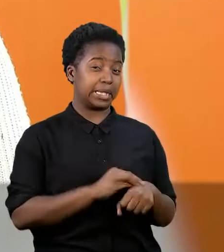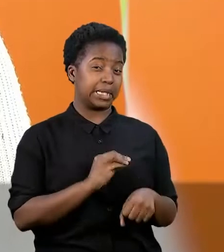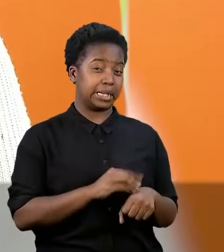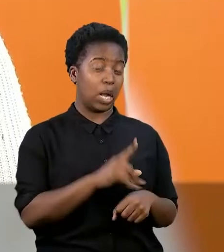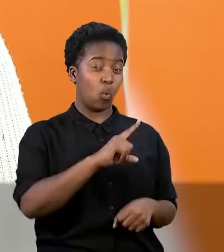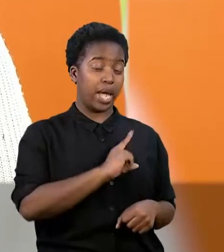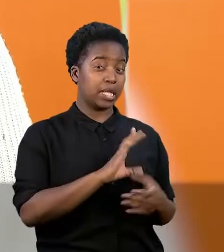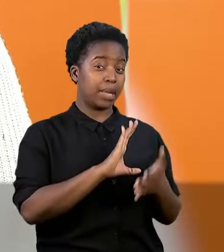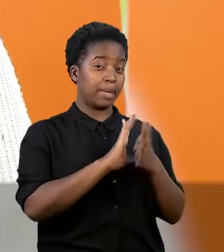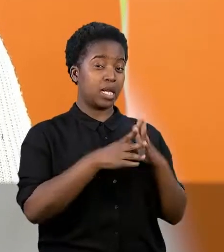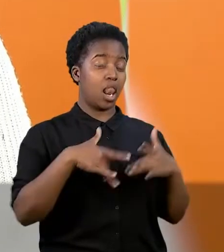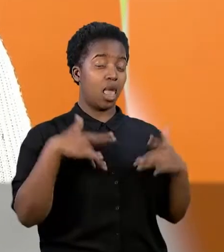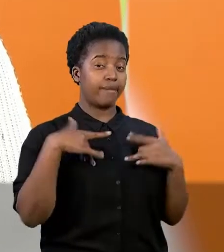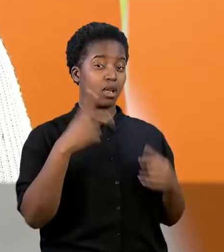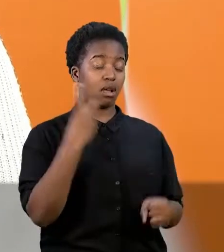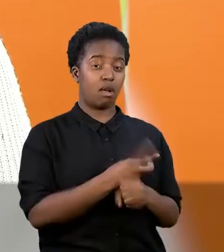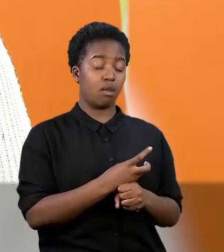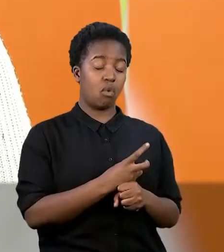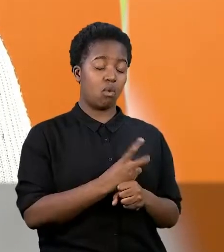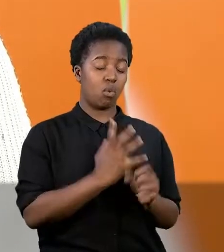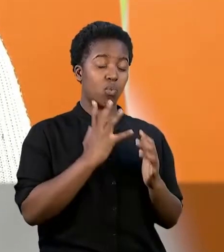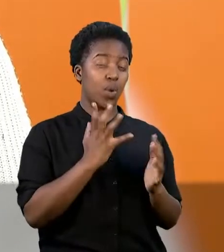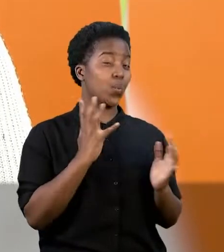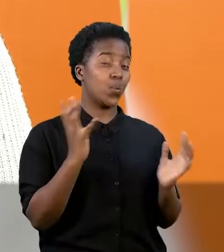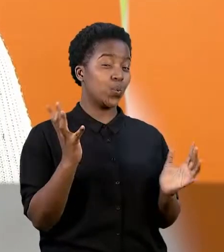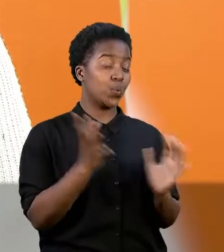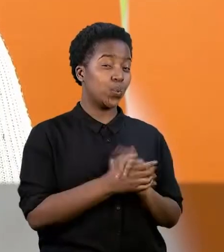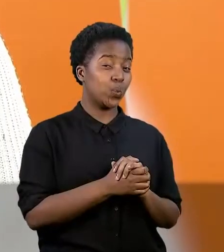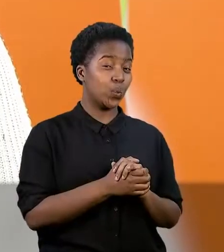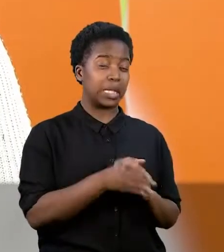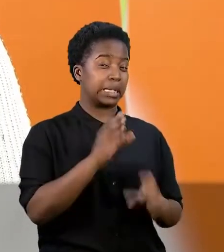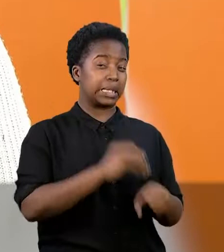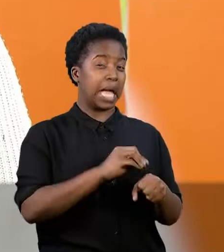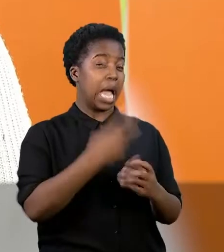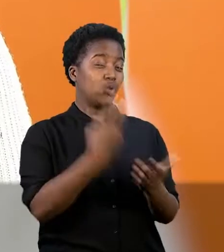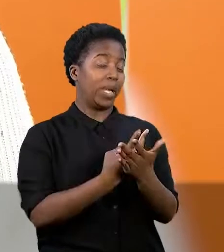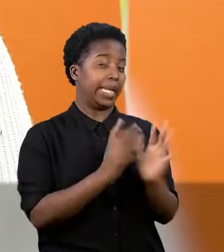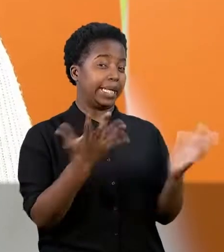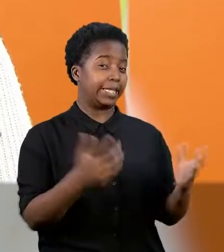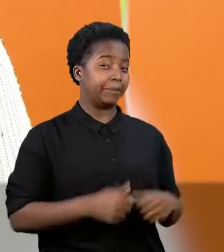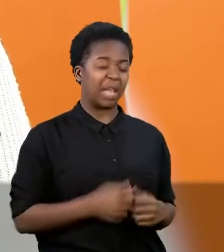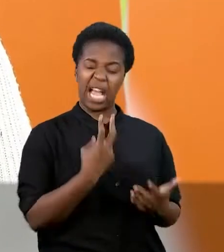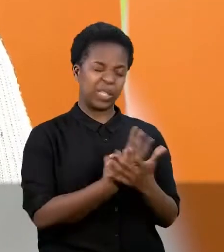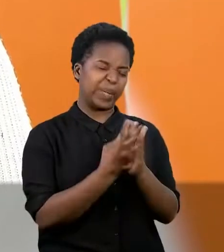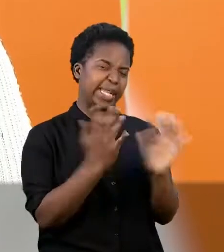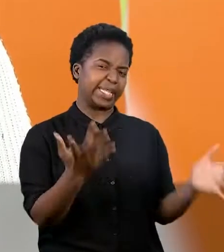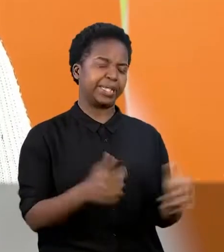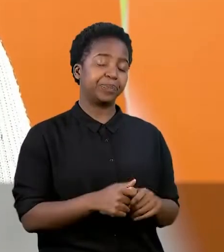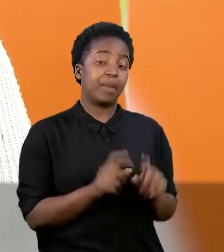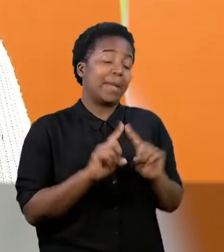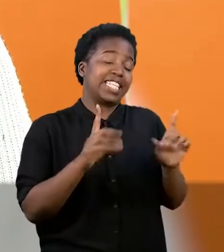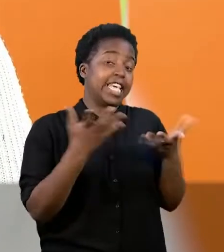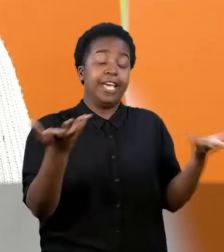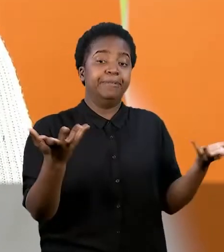hore wa tseba papa o thotse disability e se o le moholo. Bothata ke bona bo hore a e tlwaelehe, ha e